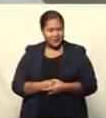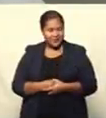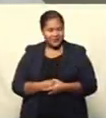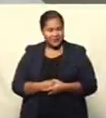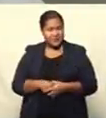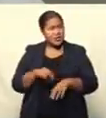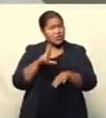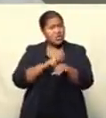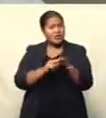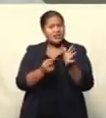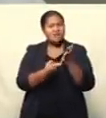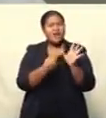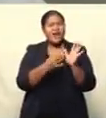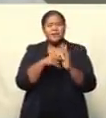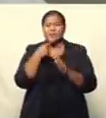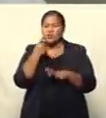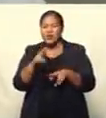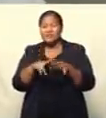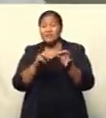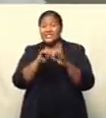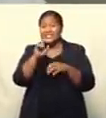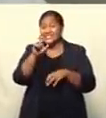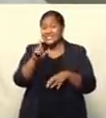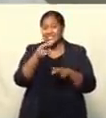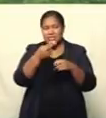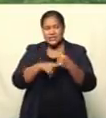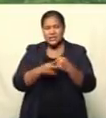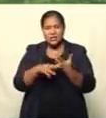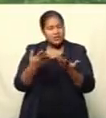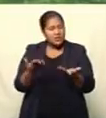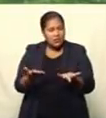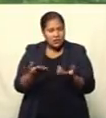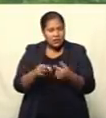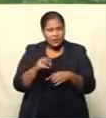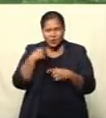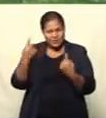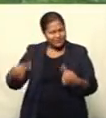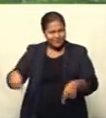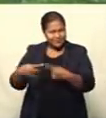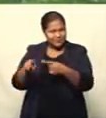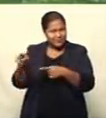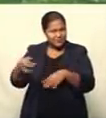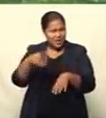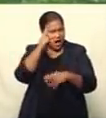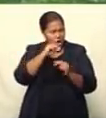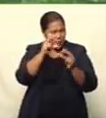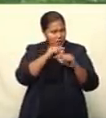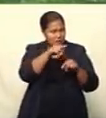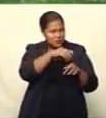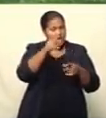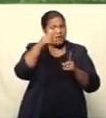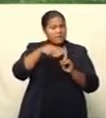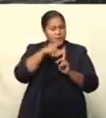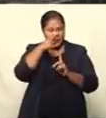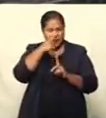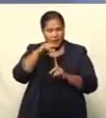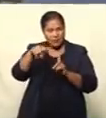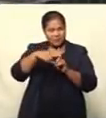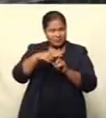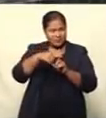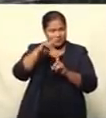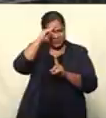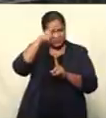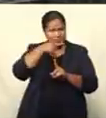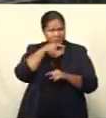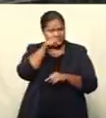Dr. Ram Raju told FBC News that their pleas opposing the accommodation of COVID contacts in Nandi has